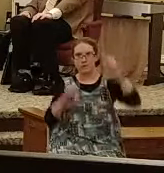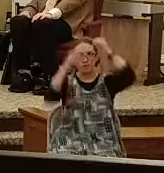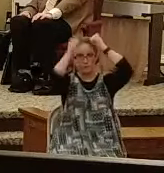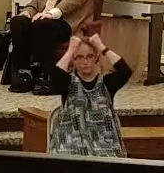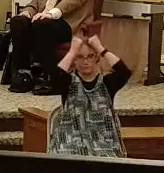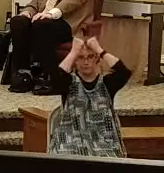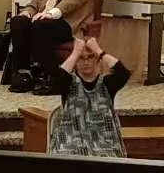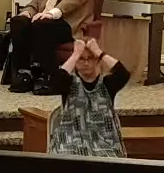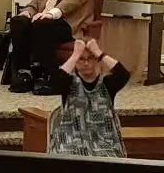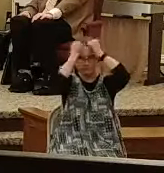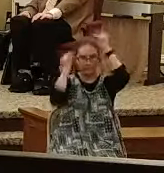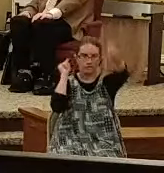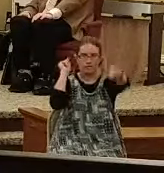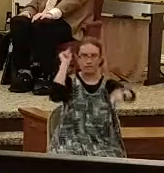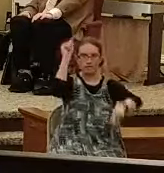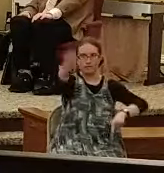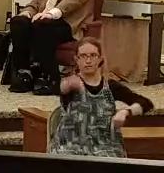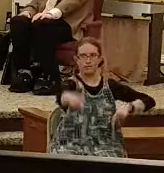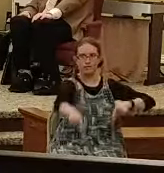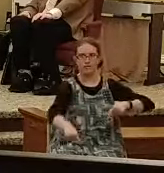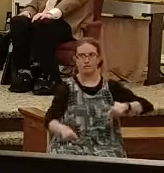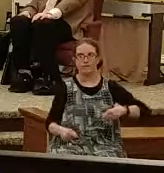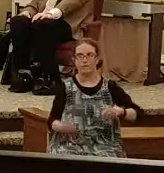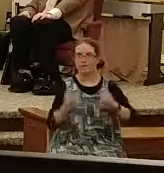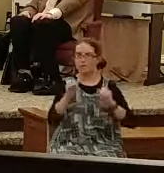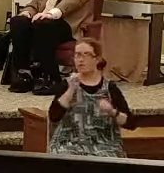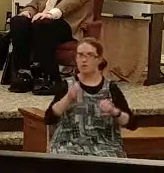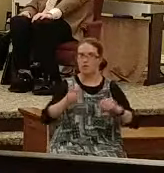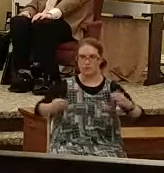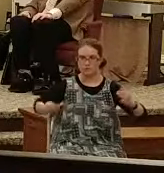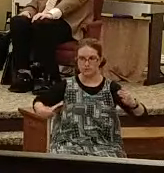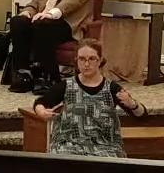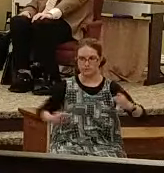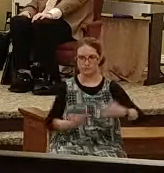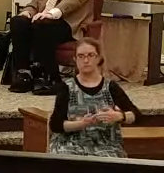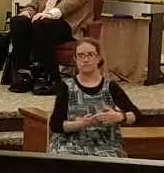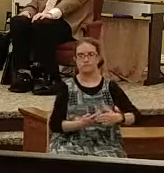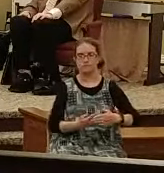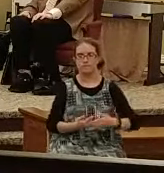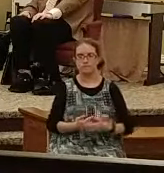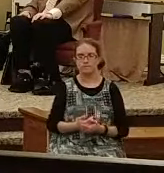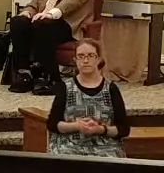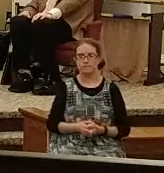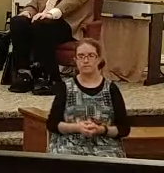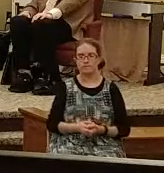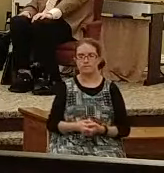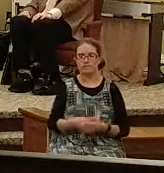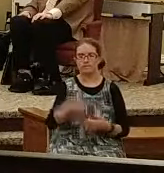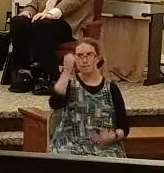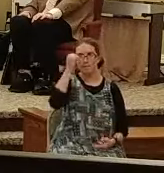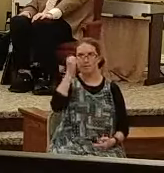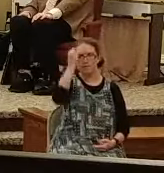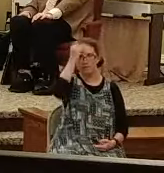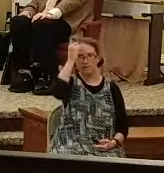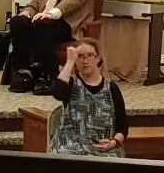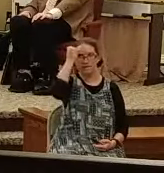So when the arrows from the enemy came, they could not pierce them. Pretty ingenious.